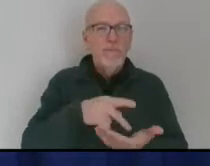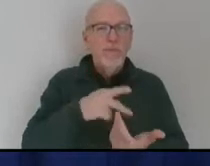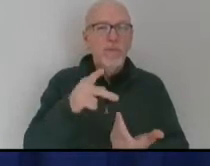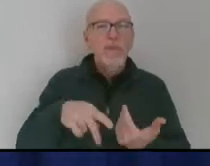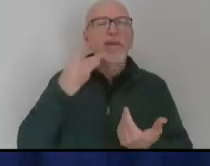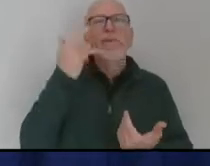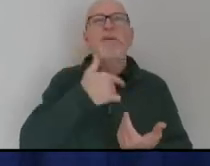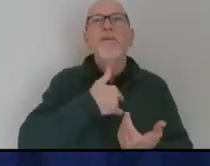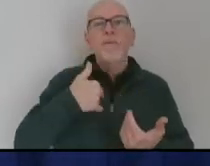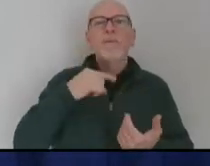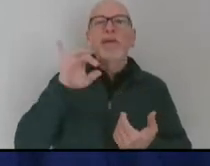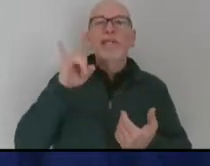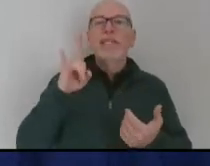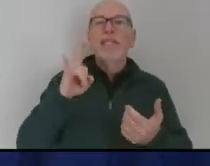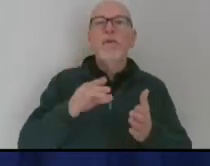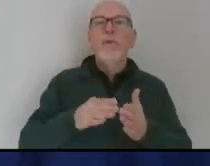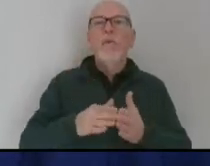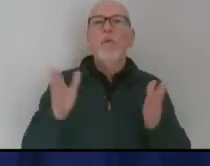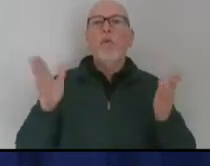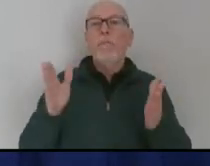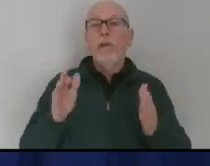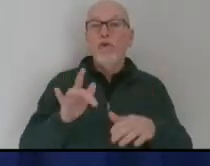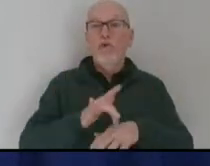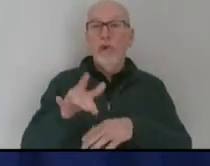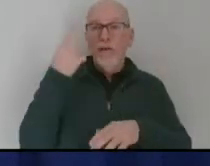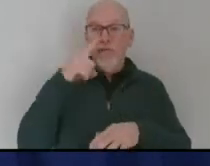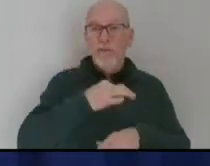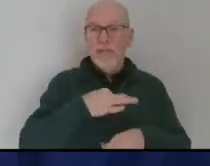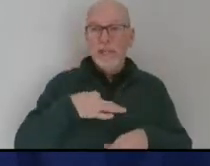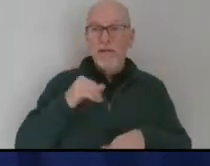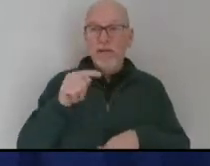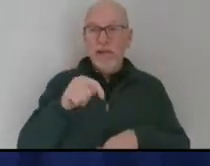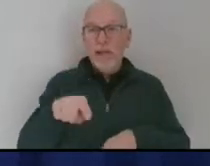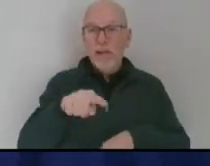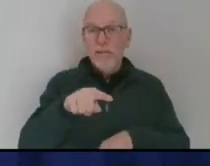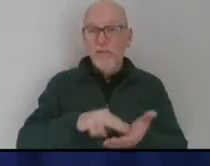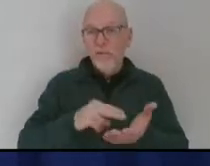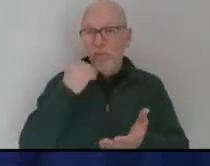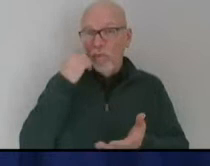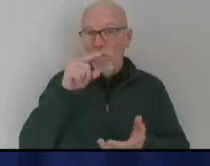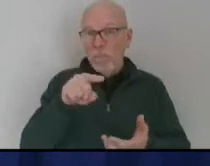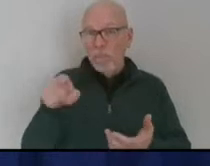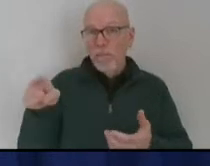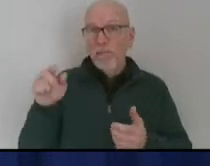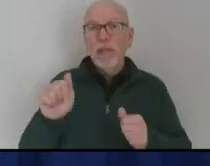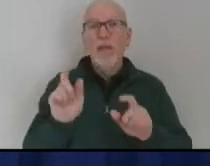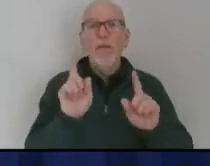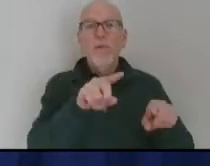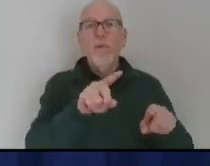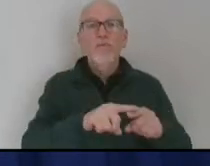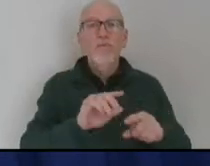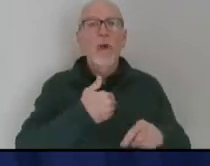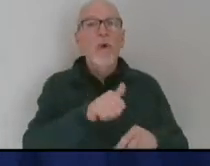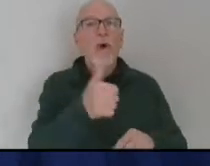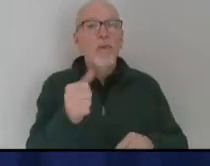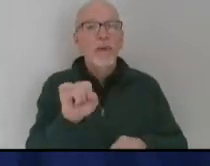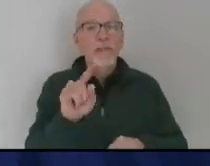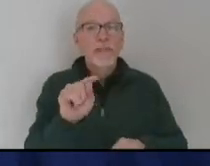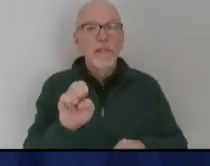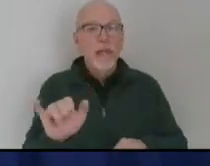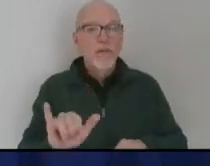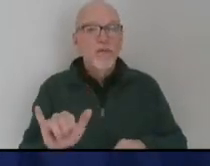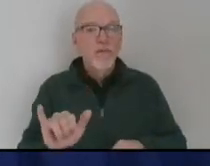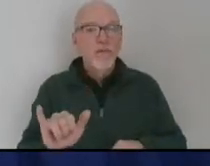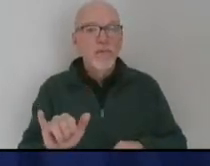we did open this up very early to the staff at the long-term care facilities to come to our other sites, which